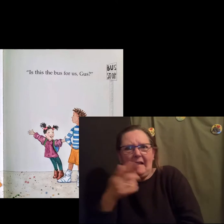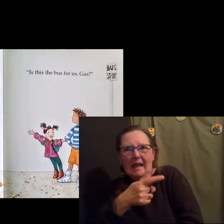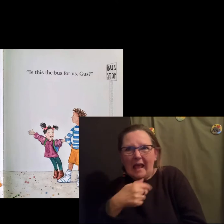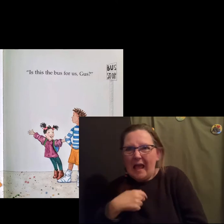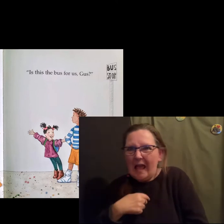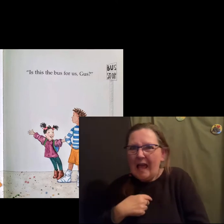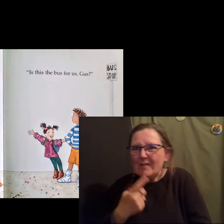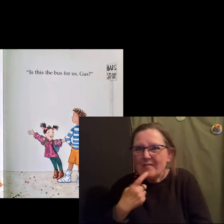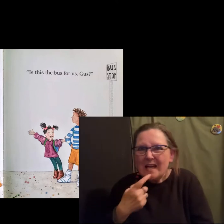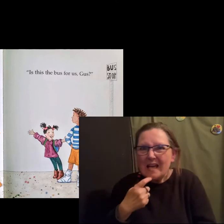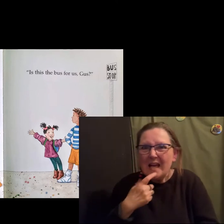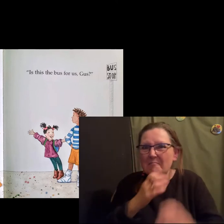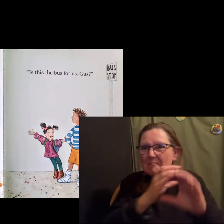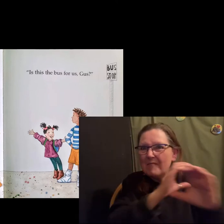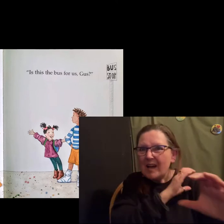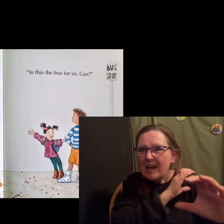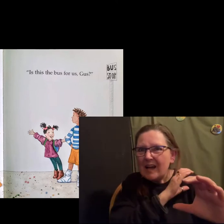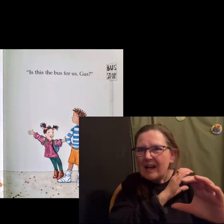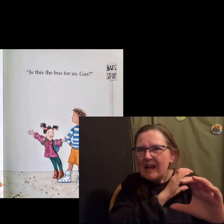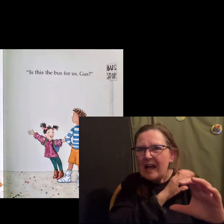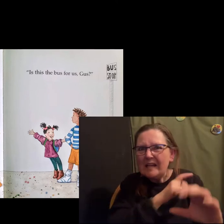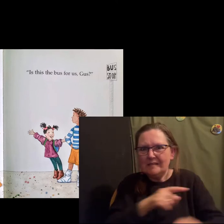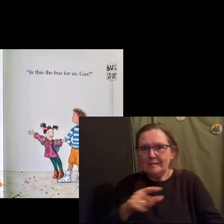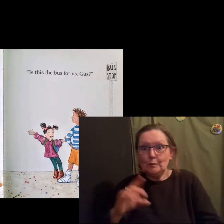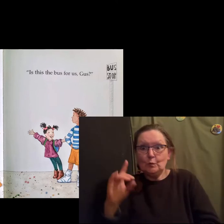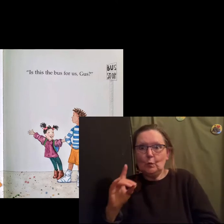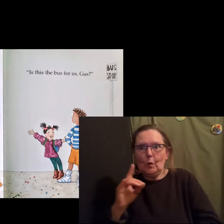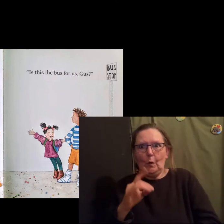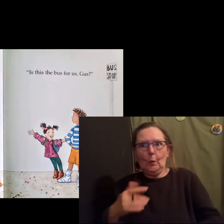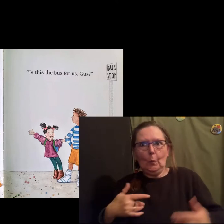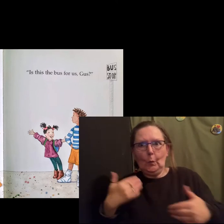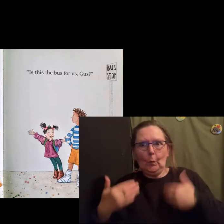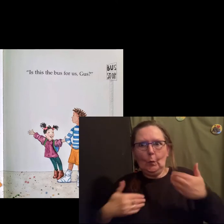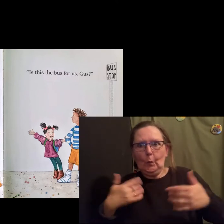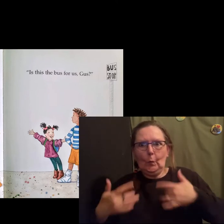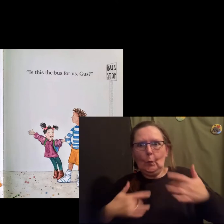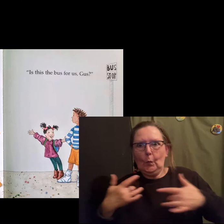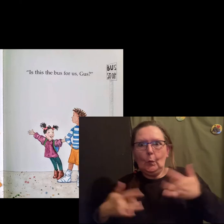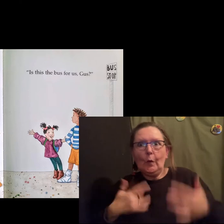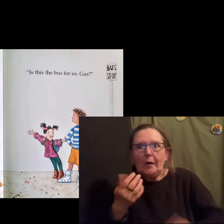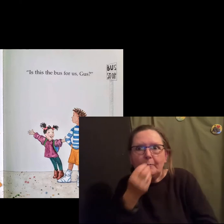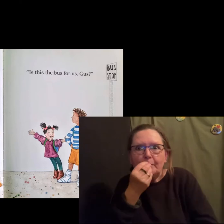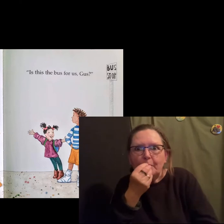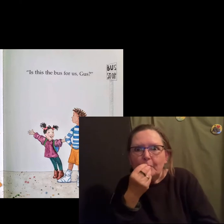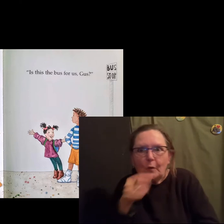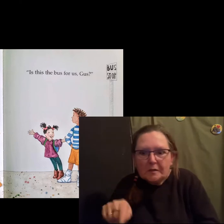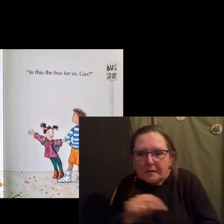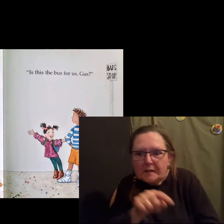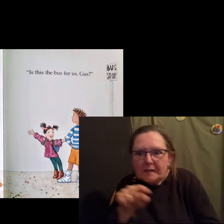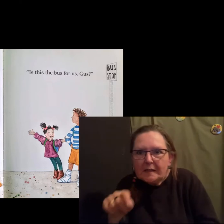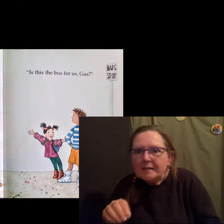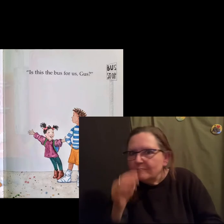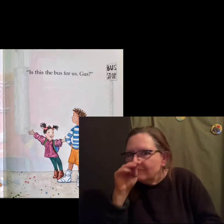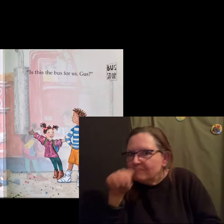bus? The dog is quite excited to see what's in everyone's lunches, isn't he?